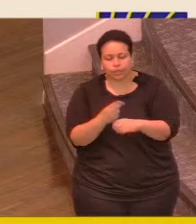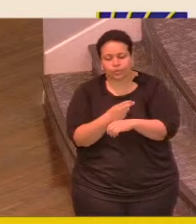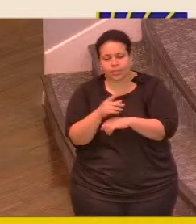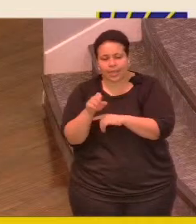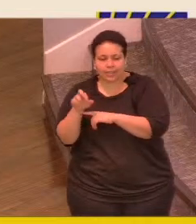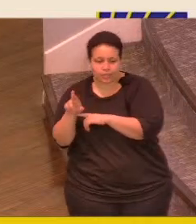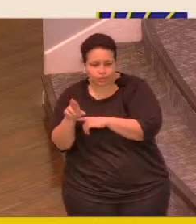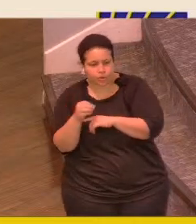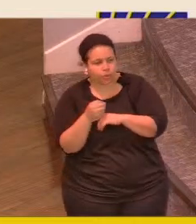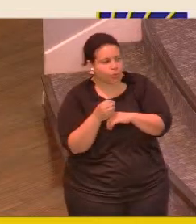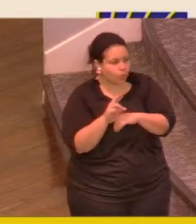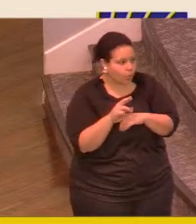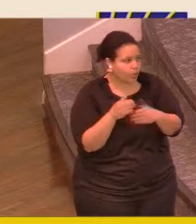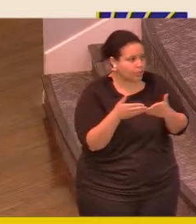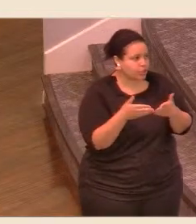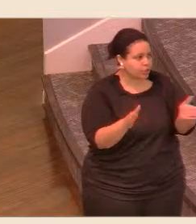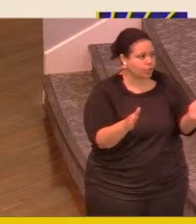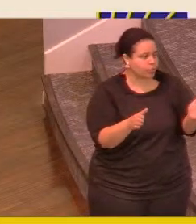money.